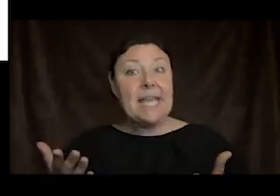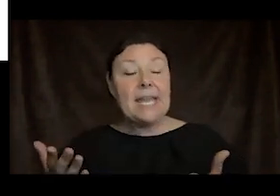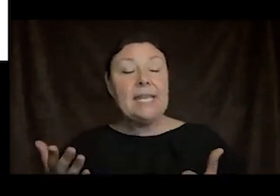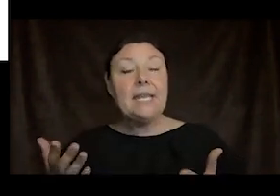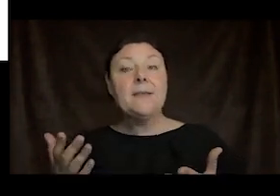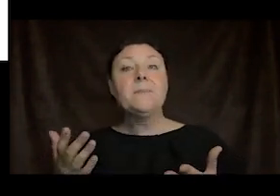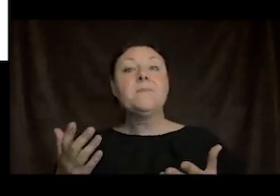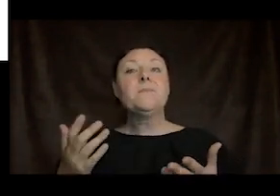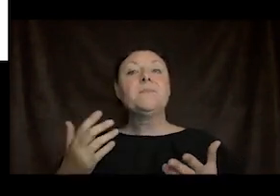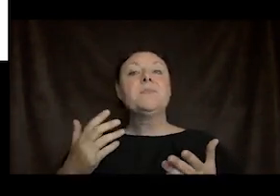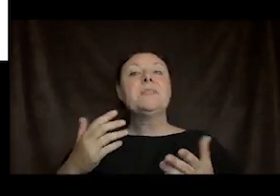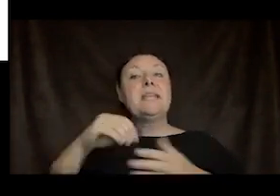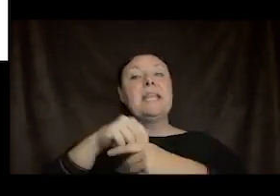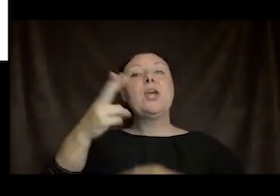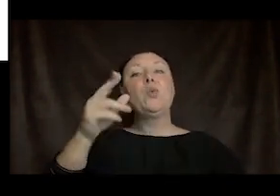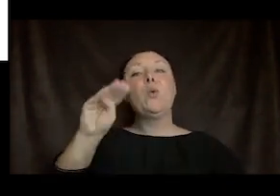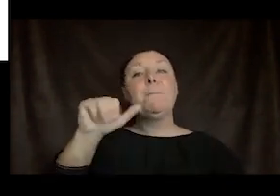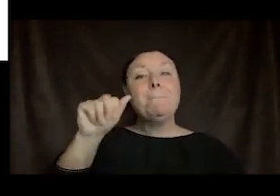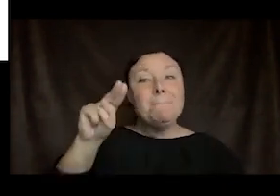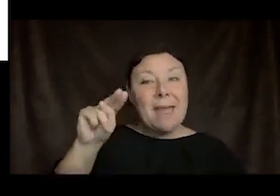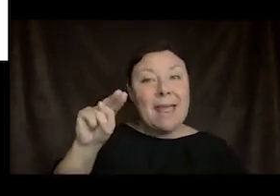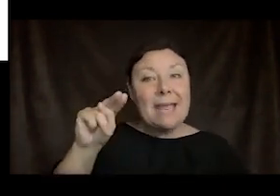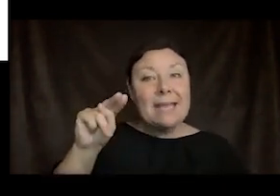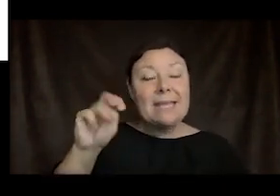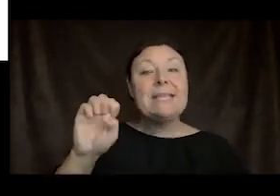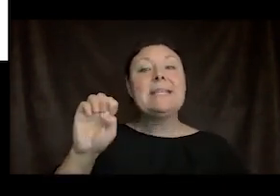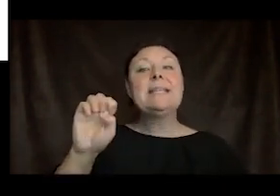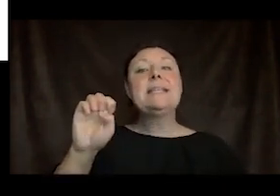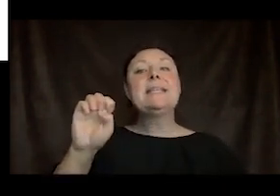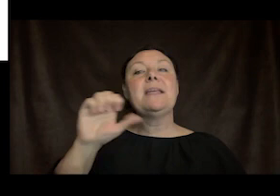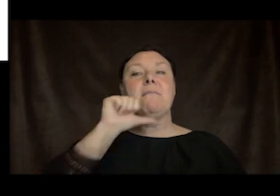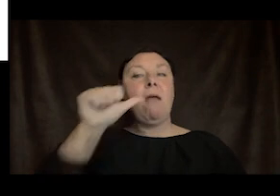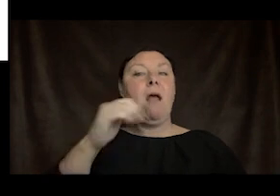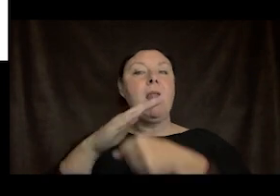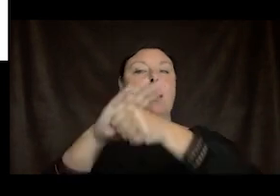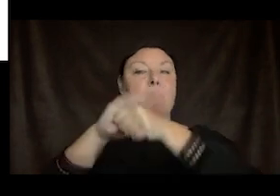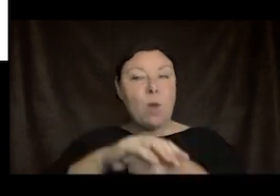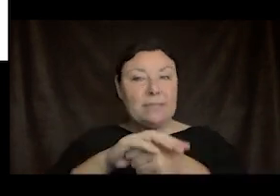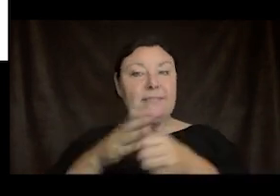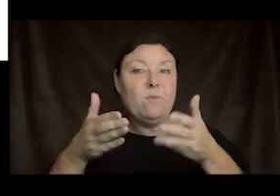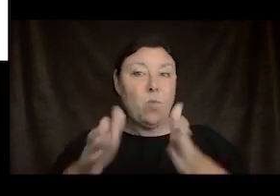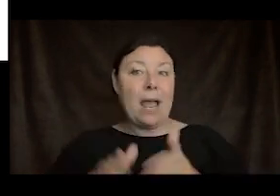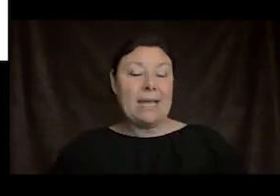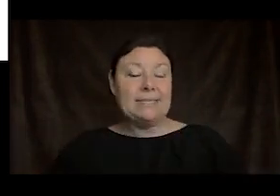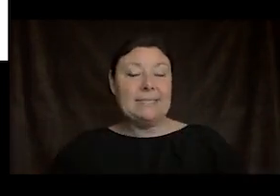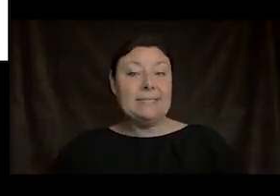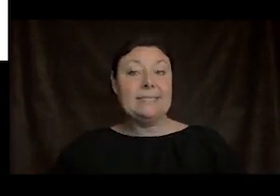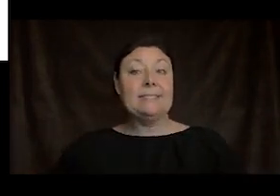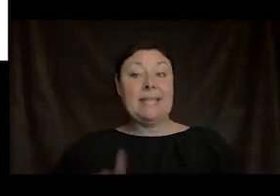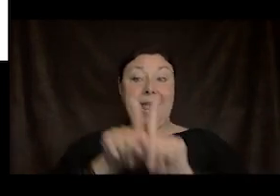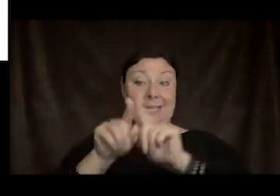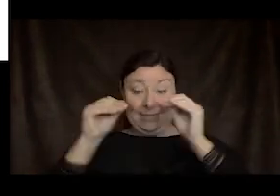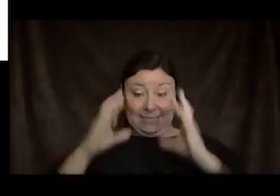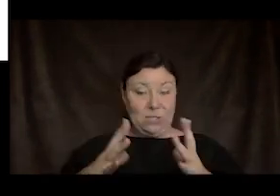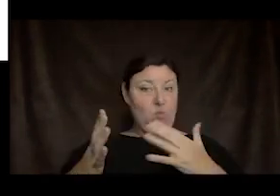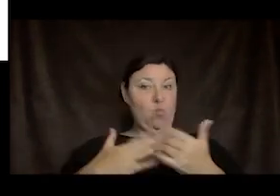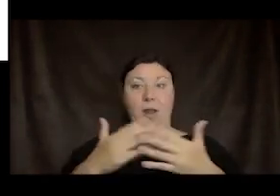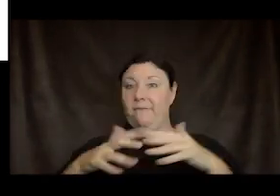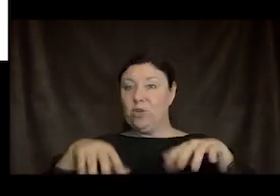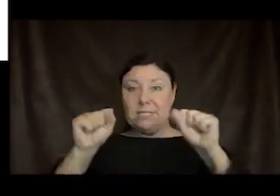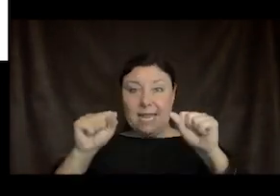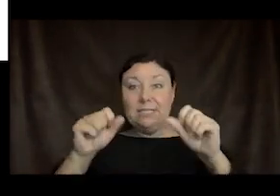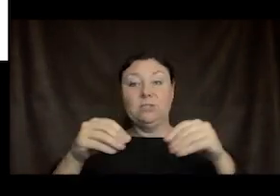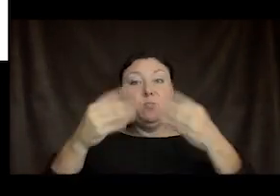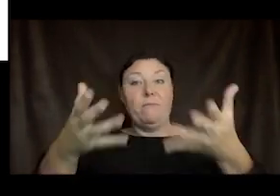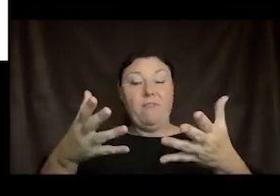them to do that in humane and non-oppressive ways. And as teachers, whatever it takes for us to be able to